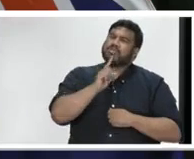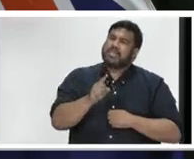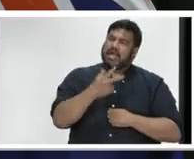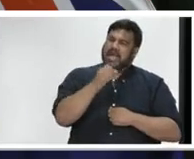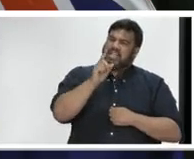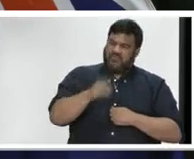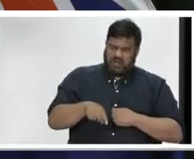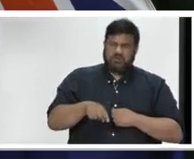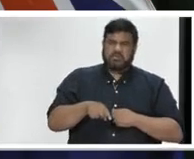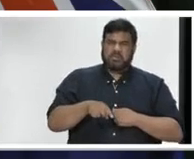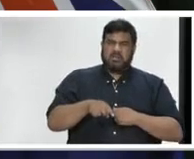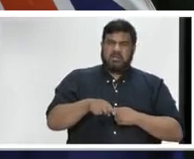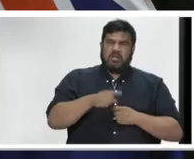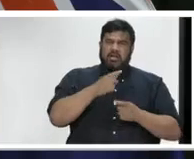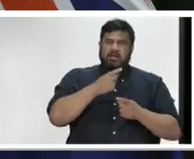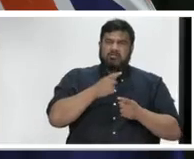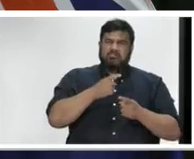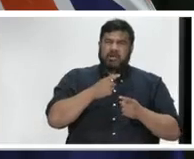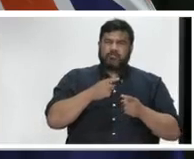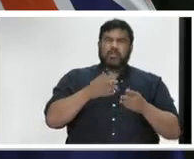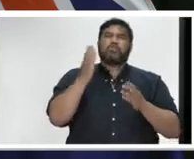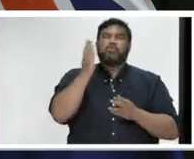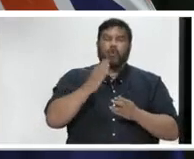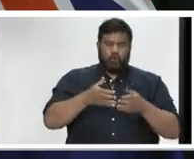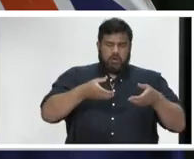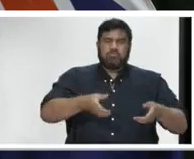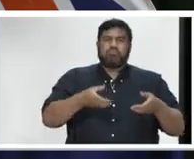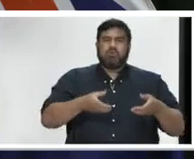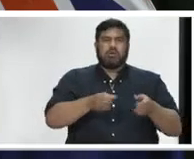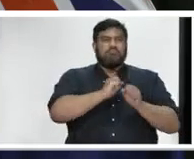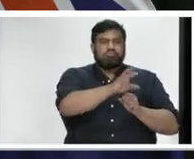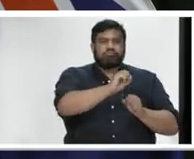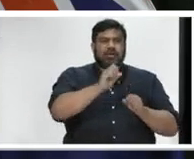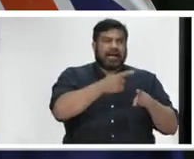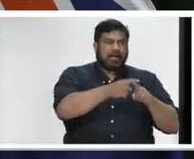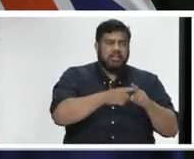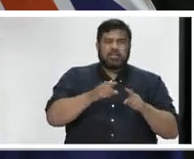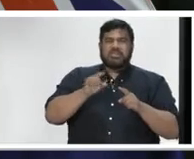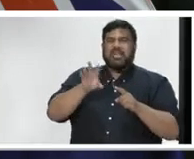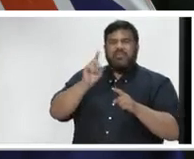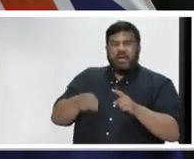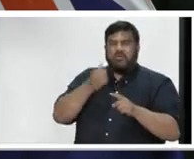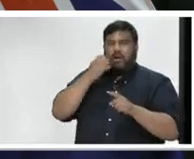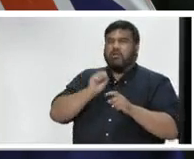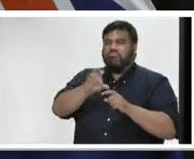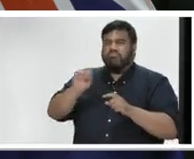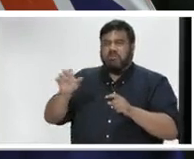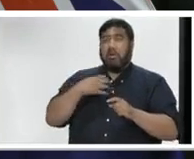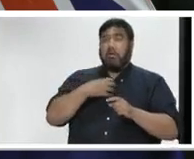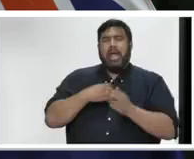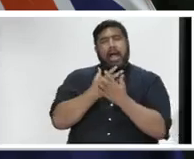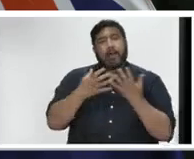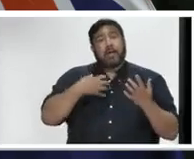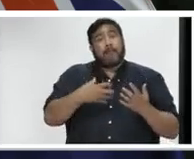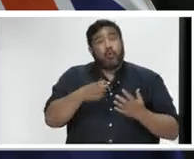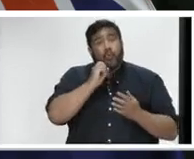Māori. How many packs are still yet to be sent out? Look, our capacity to send those out is growing by the day. You know, we're continuing to grow our